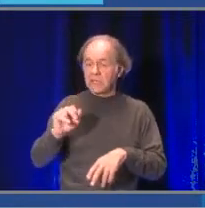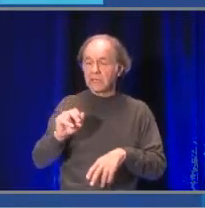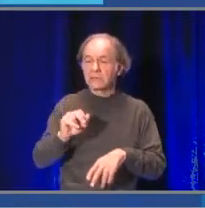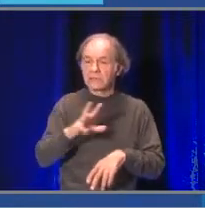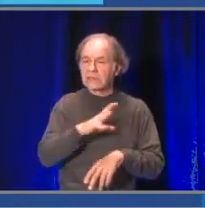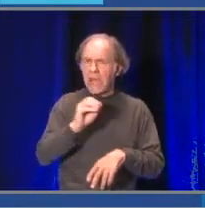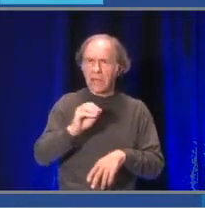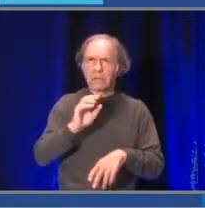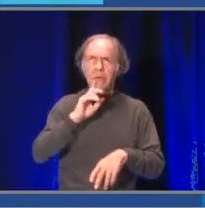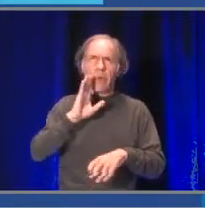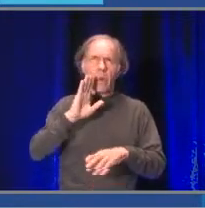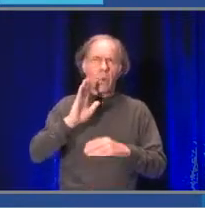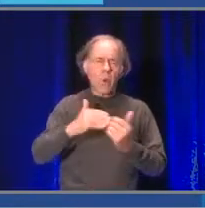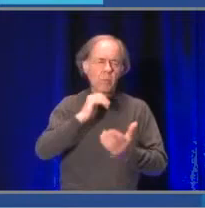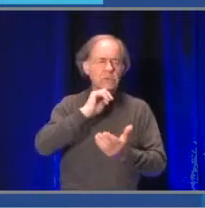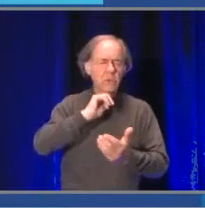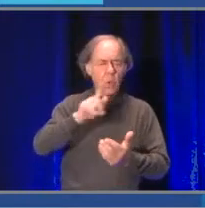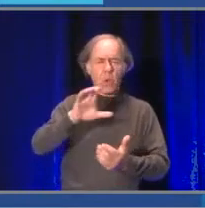body.